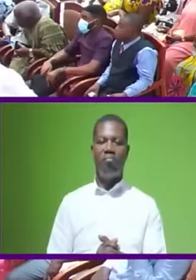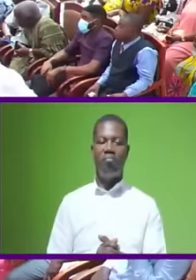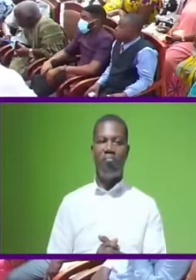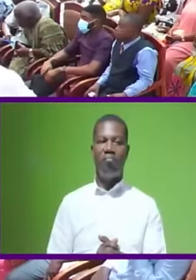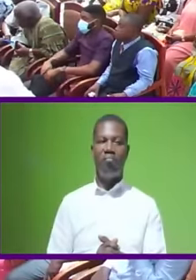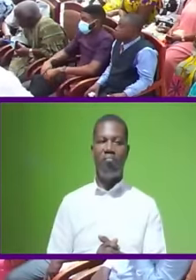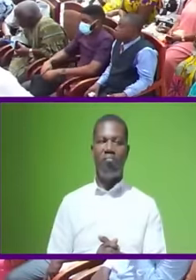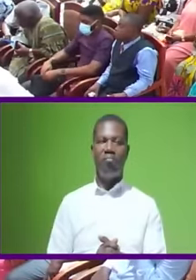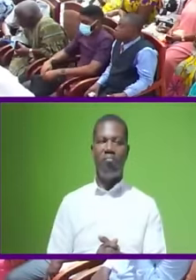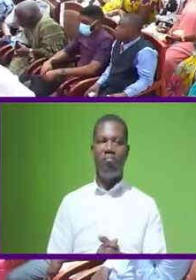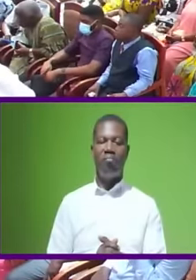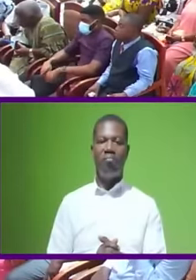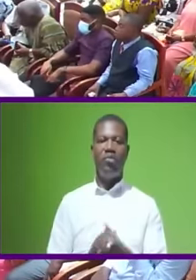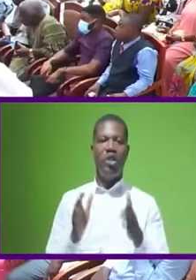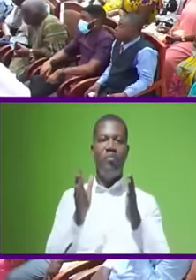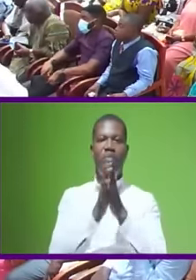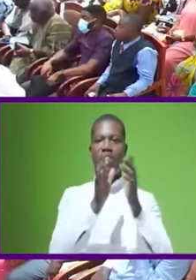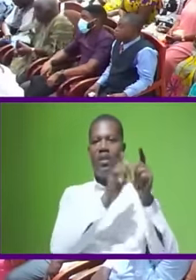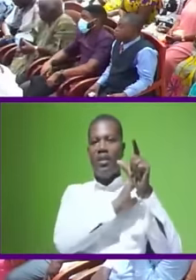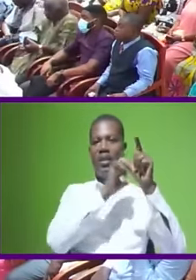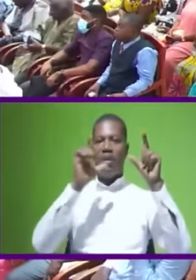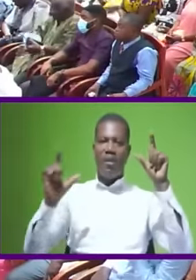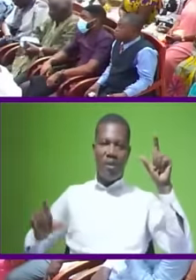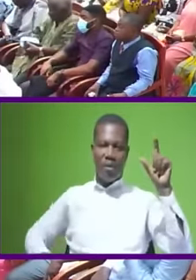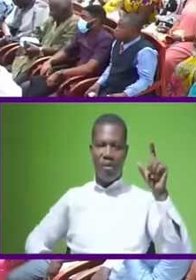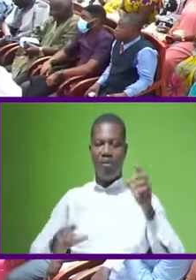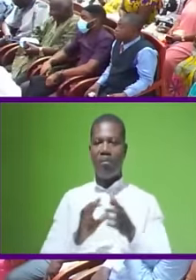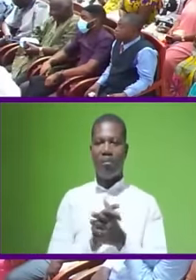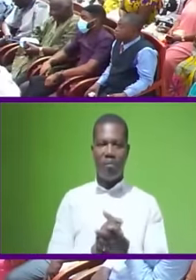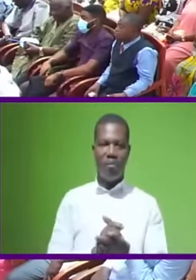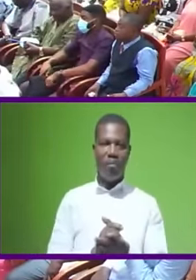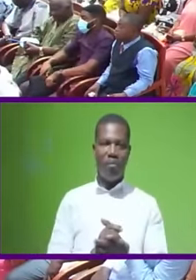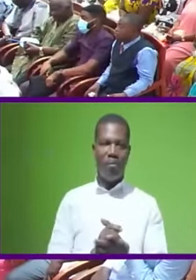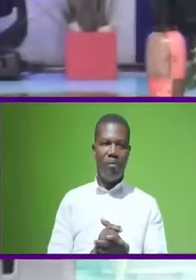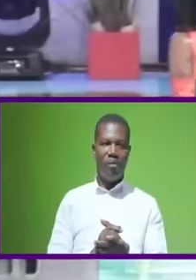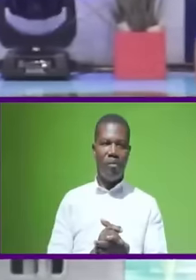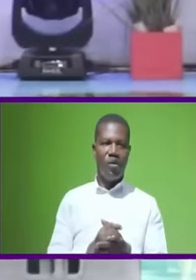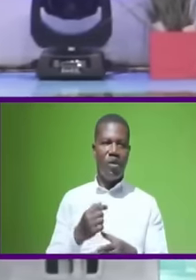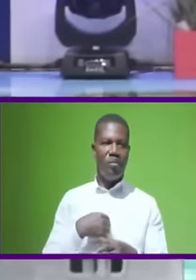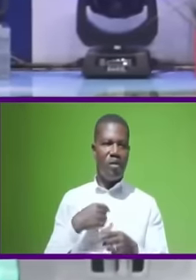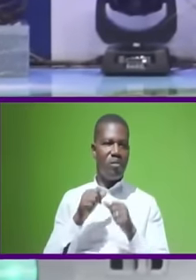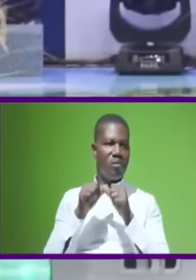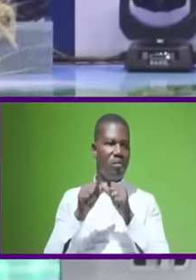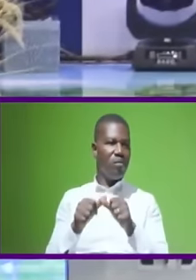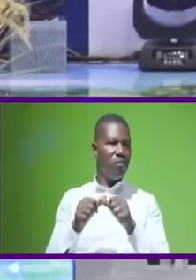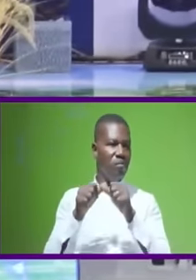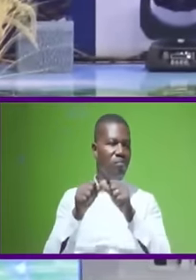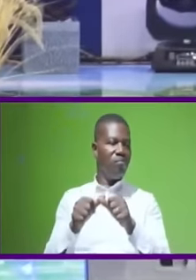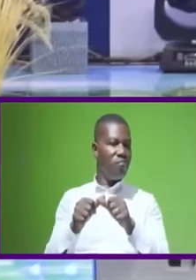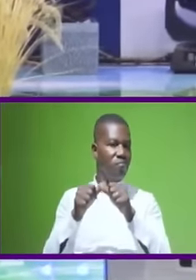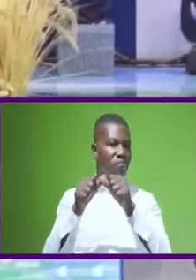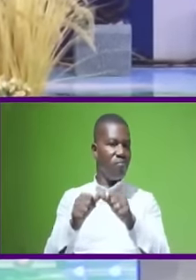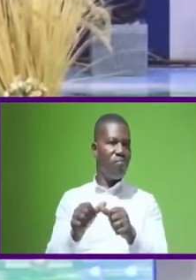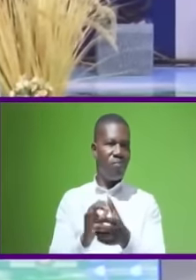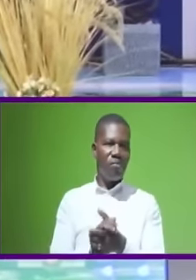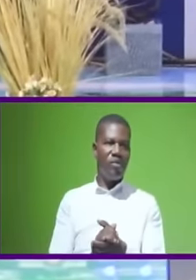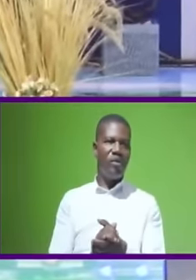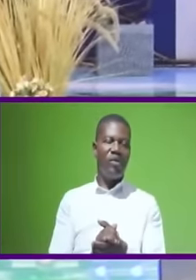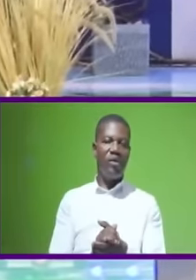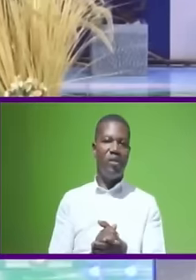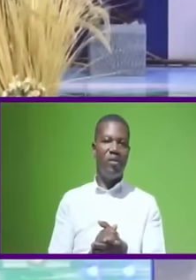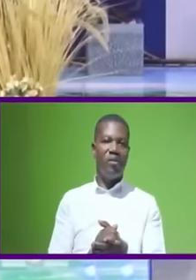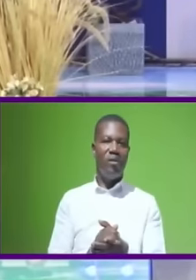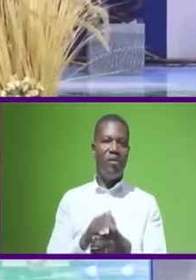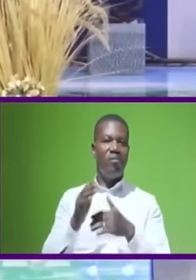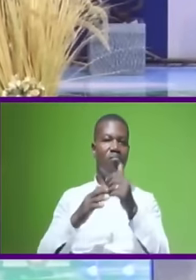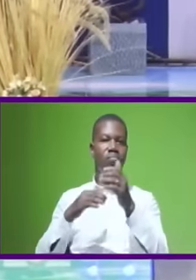achievable? Praise the Lord. Hallelujah. Me go so me cultivate me put two structures